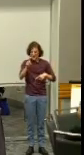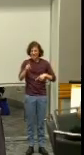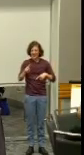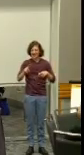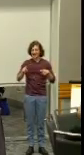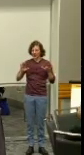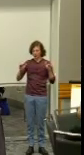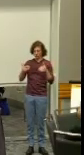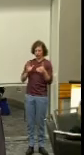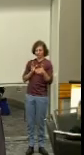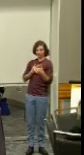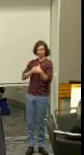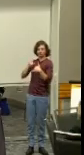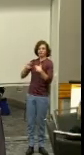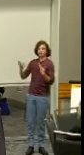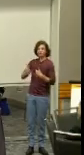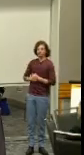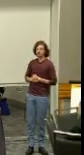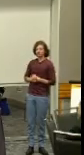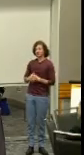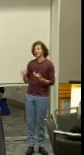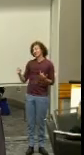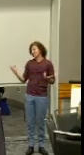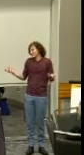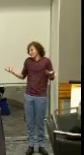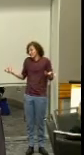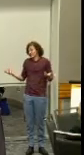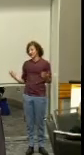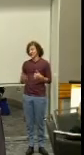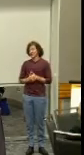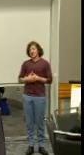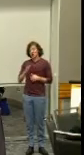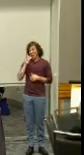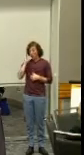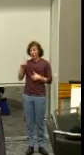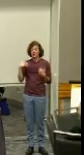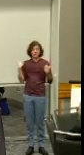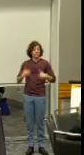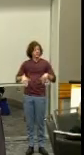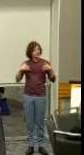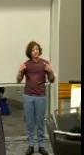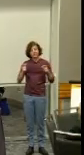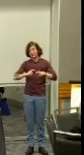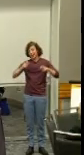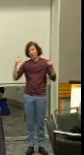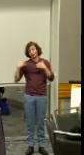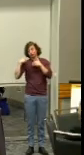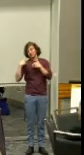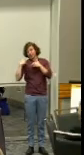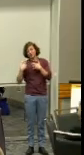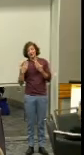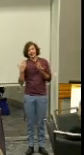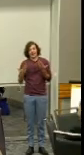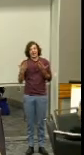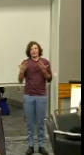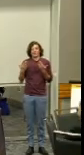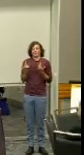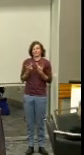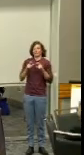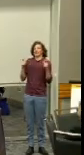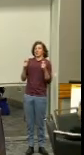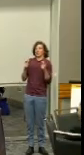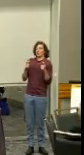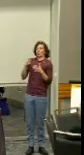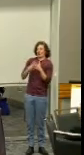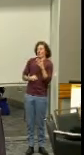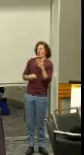And so that's going to be a big undertaking and a big expense that might not seem very obvious